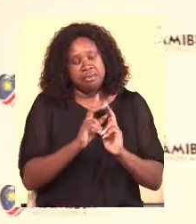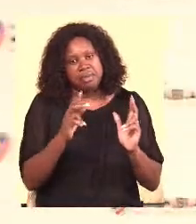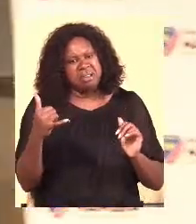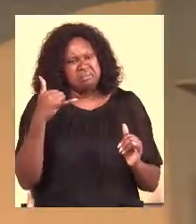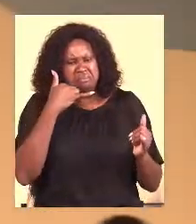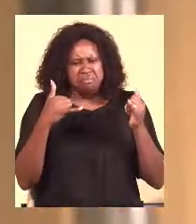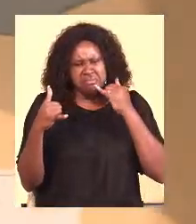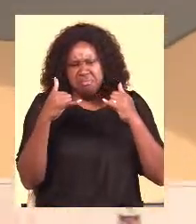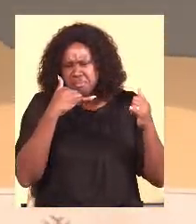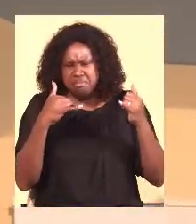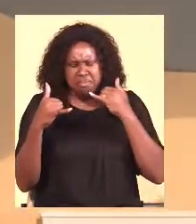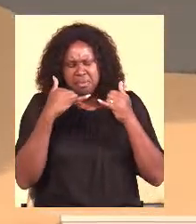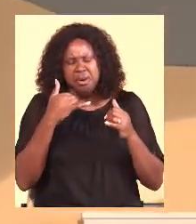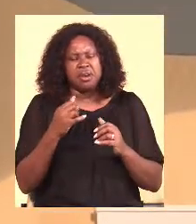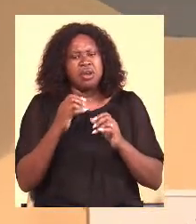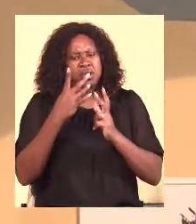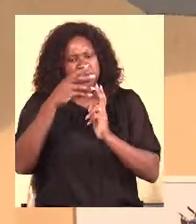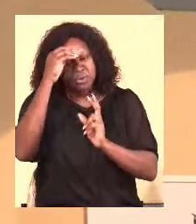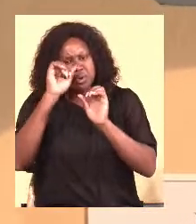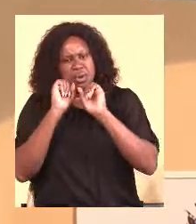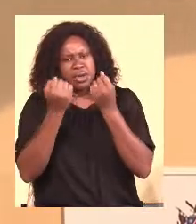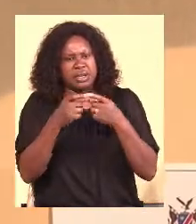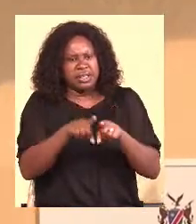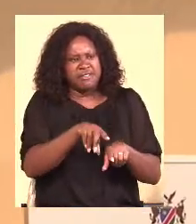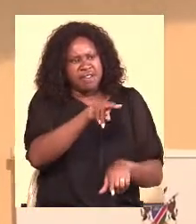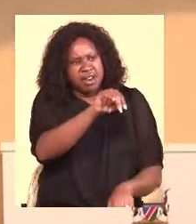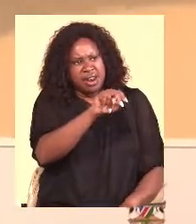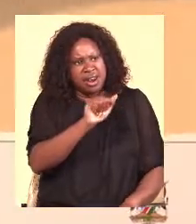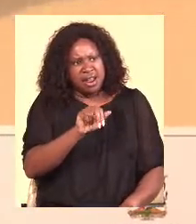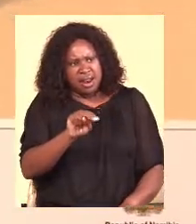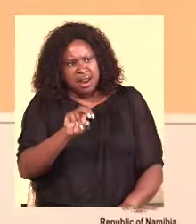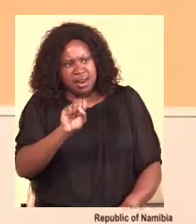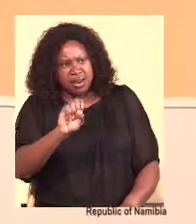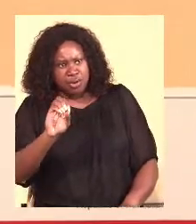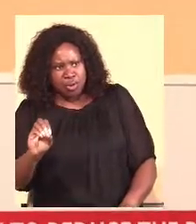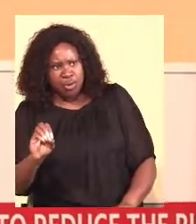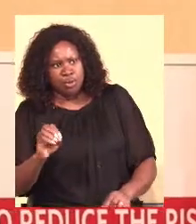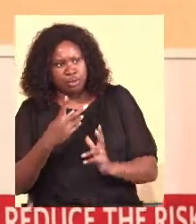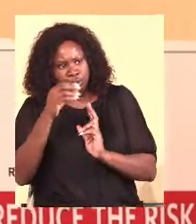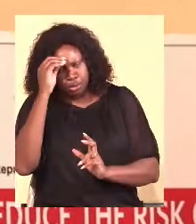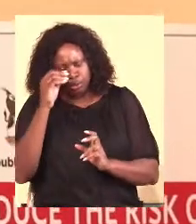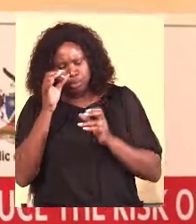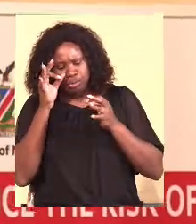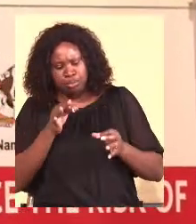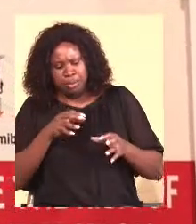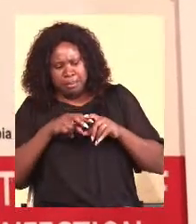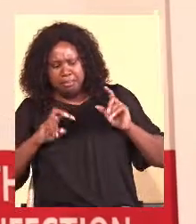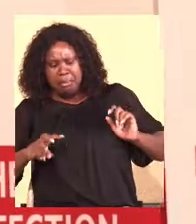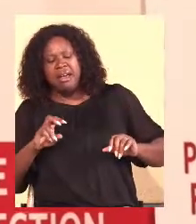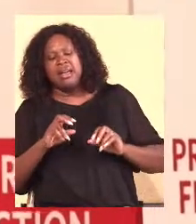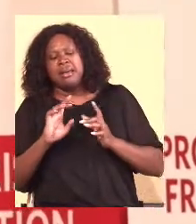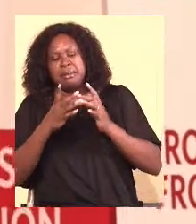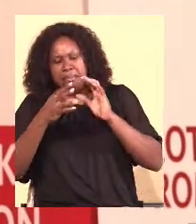and even student organizations such as NANSO that students should boycott e-learning platforms in